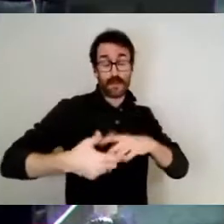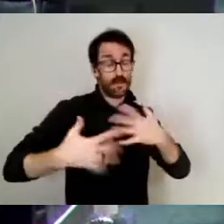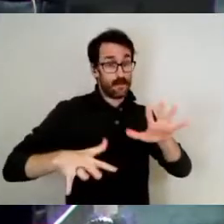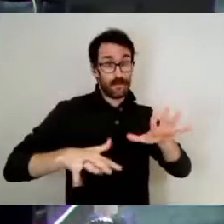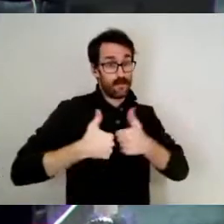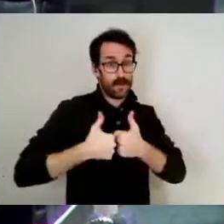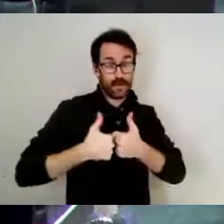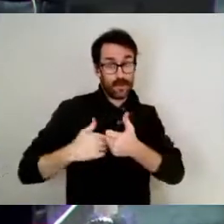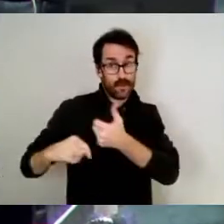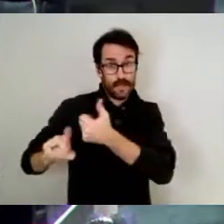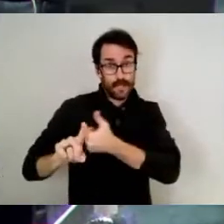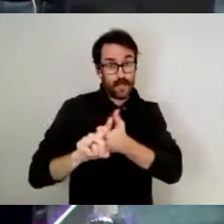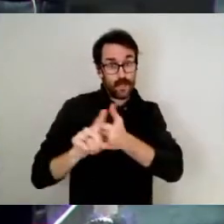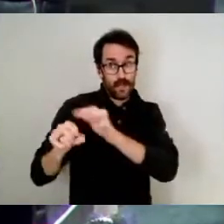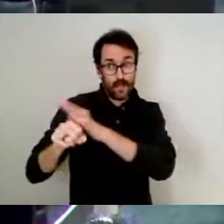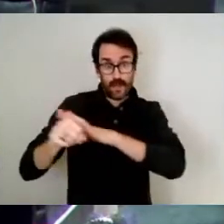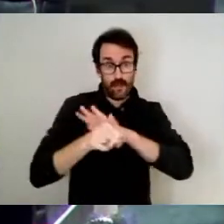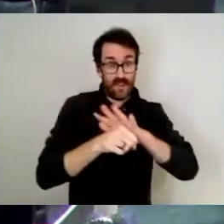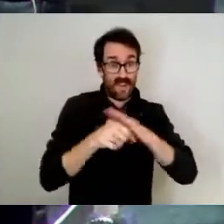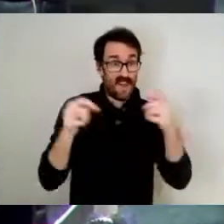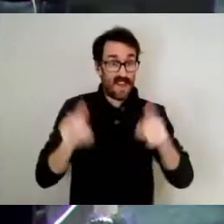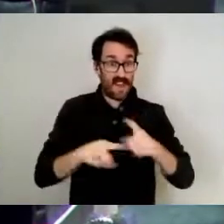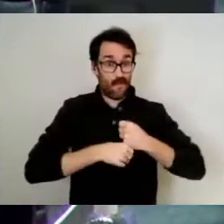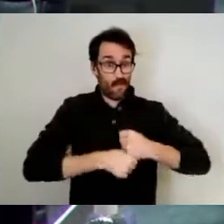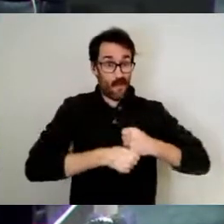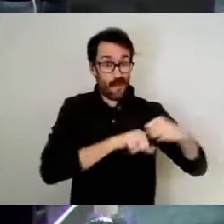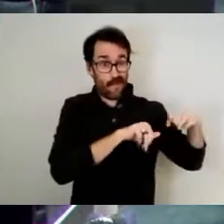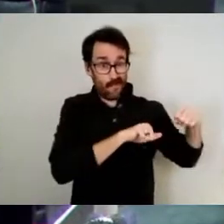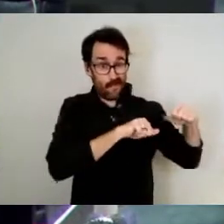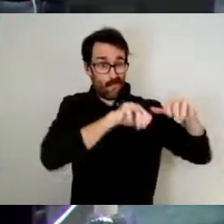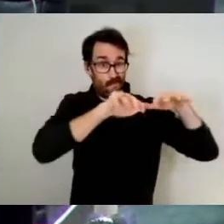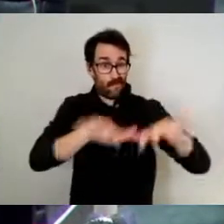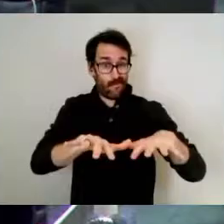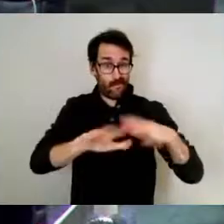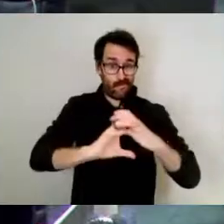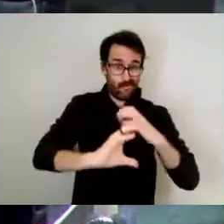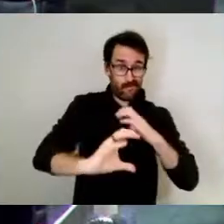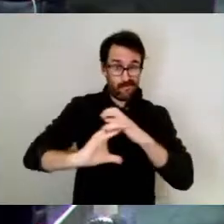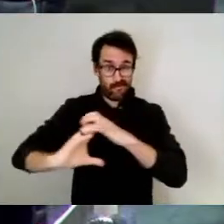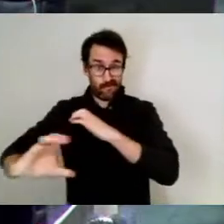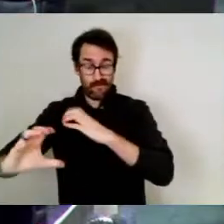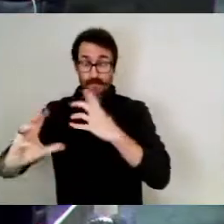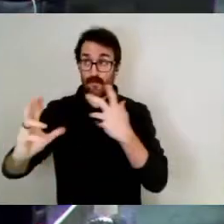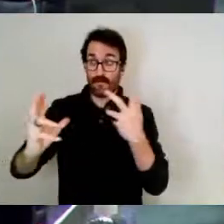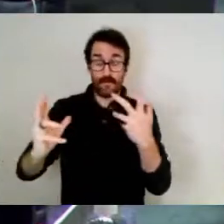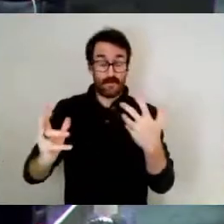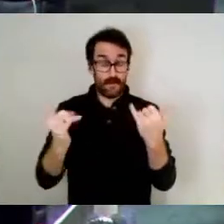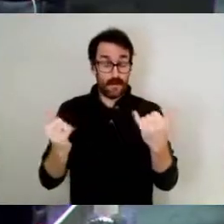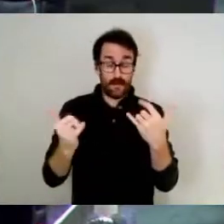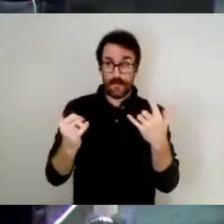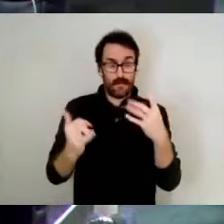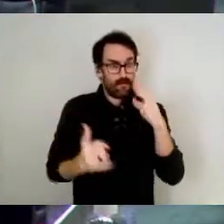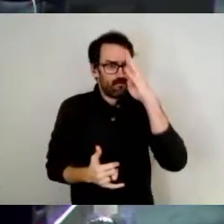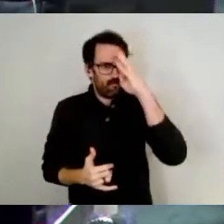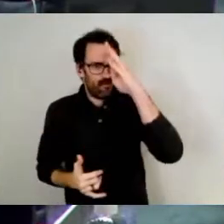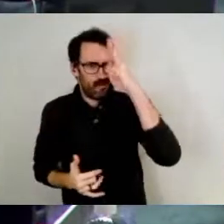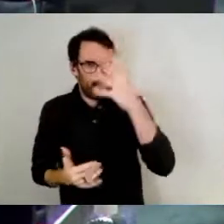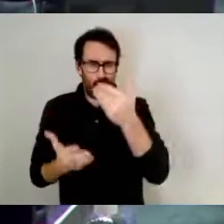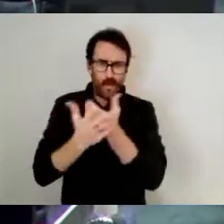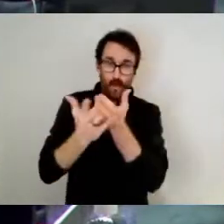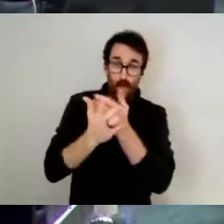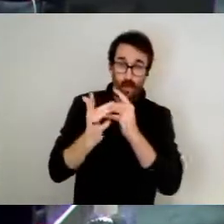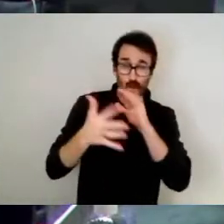official level, and we're all looking at the problem we have, quite frankly, across Canada, across Ontario and across Canada, with respect to tow